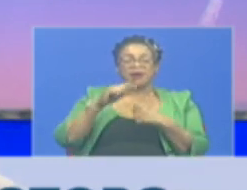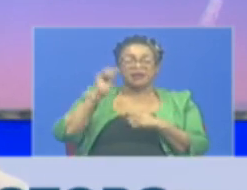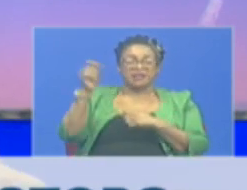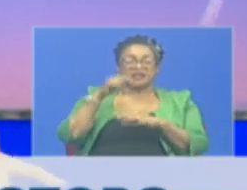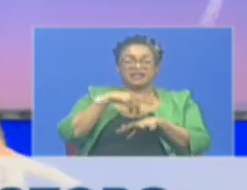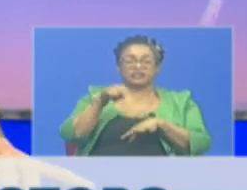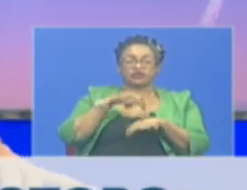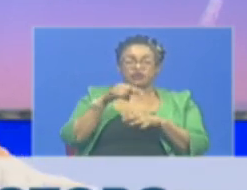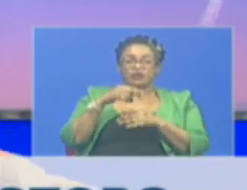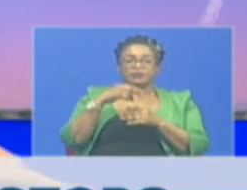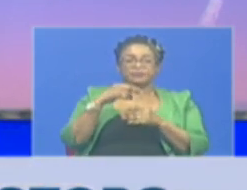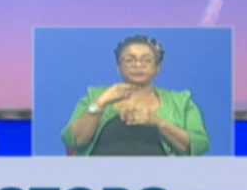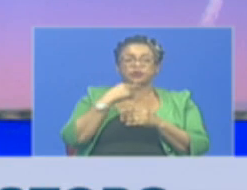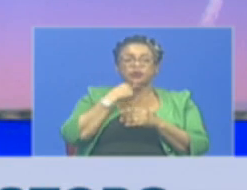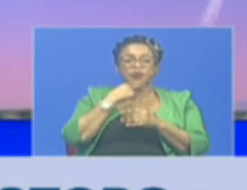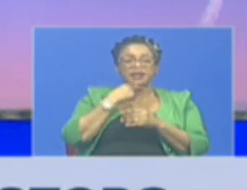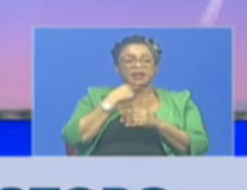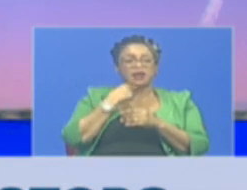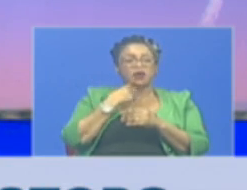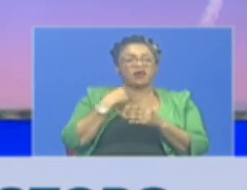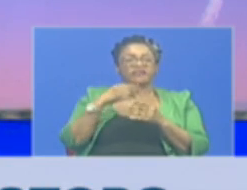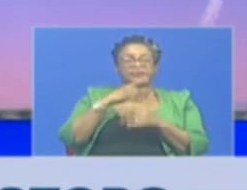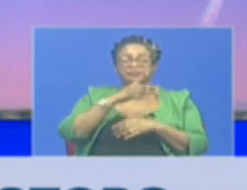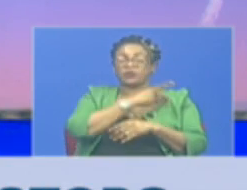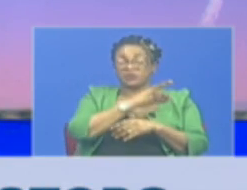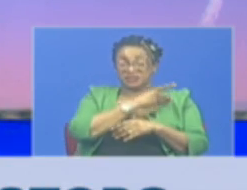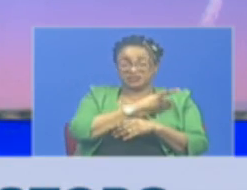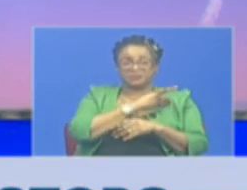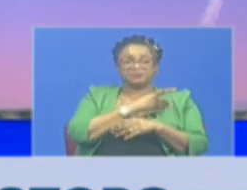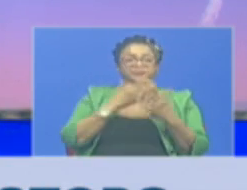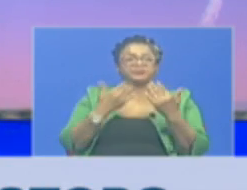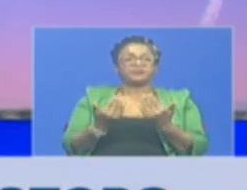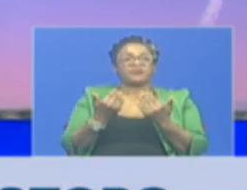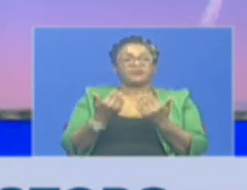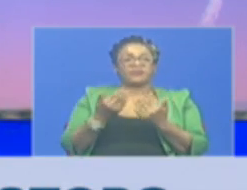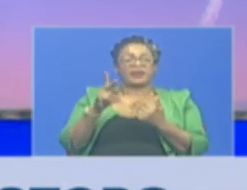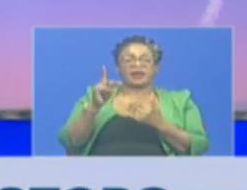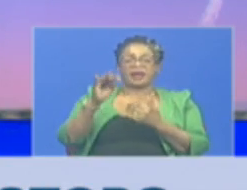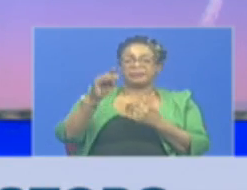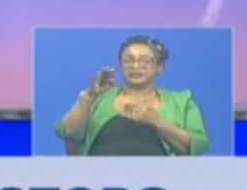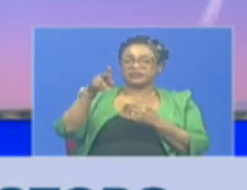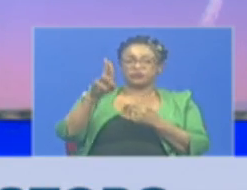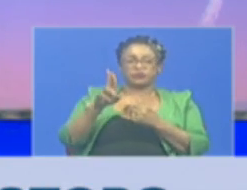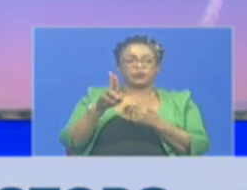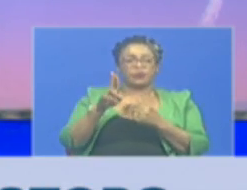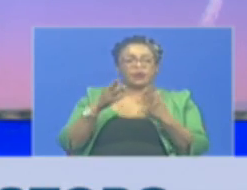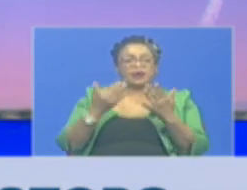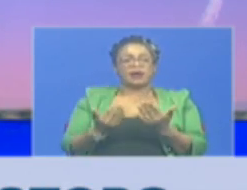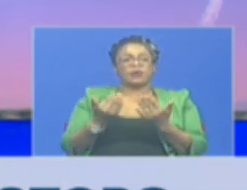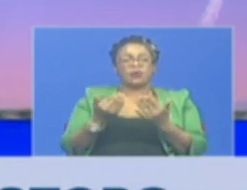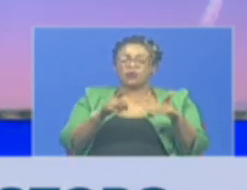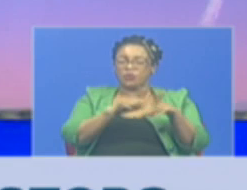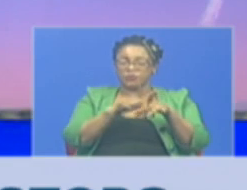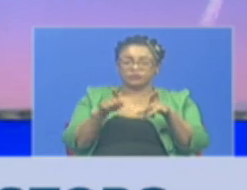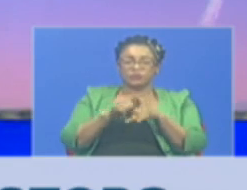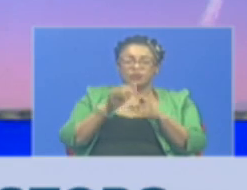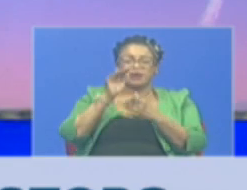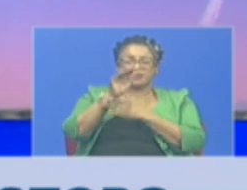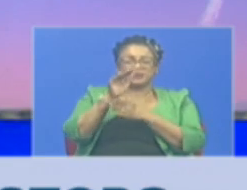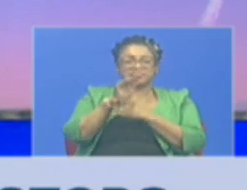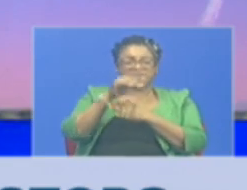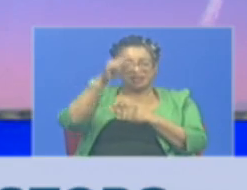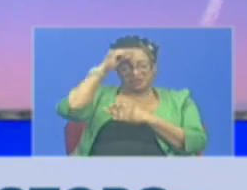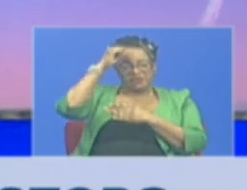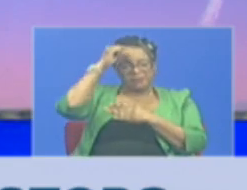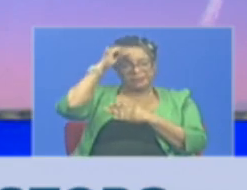Teachers. Meanwhile, though, the Kenya Medical Practitioners and Pharmacists Dentists Union is also calling out the government